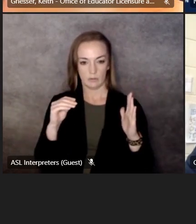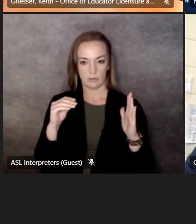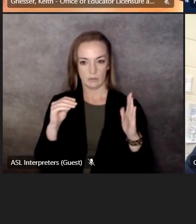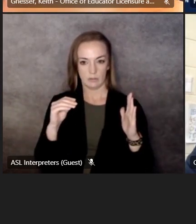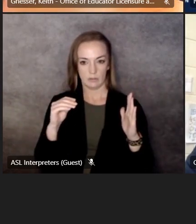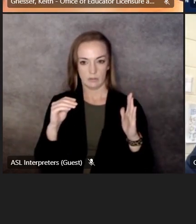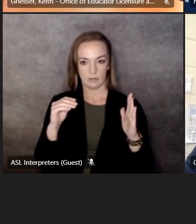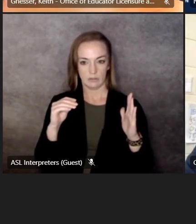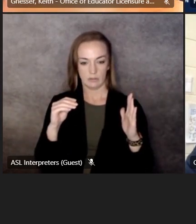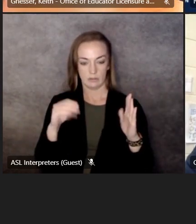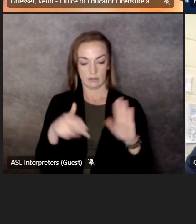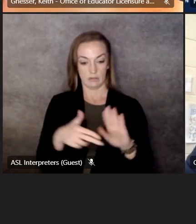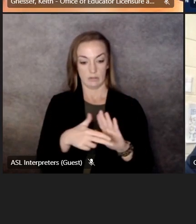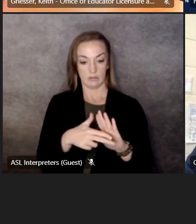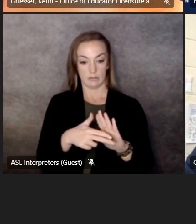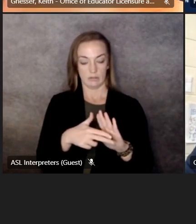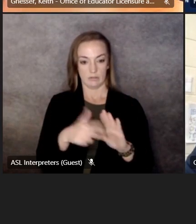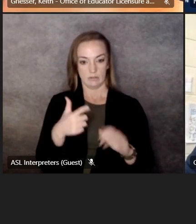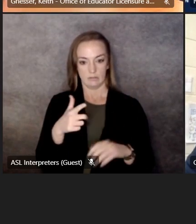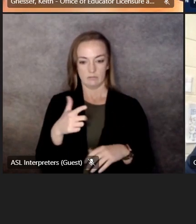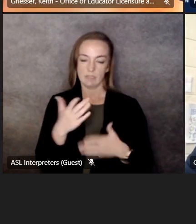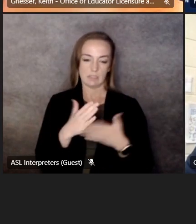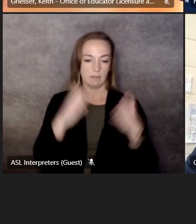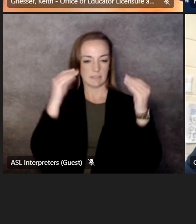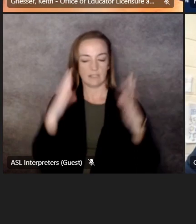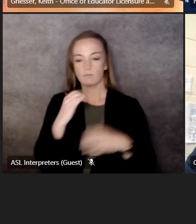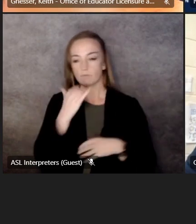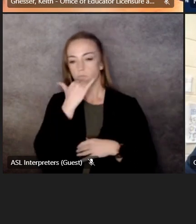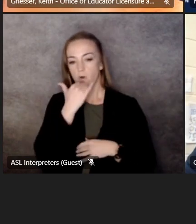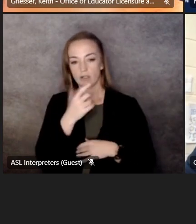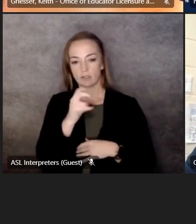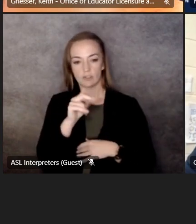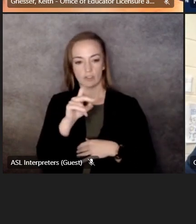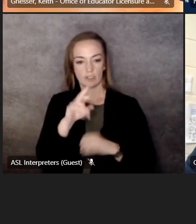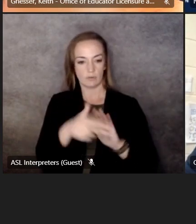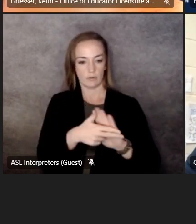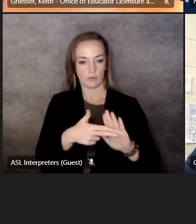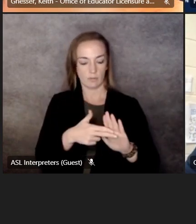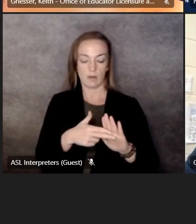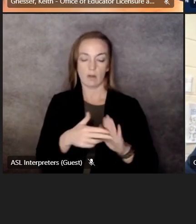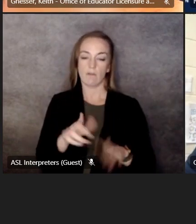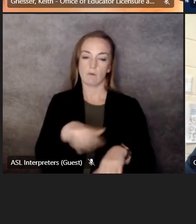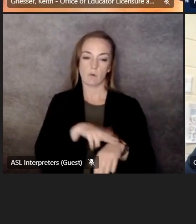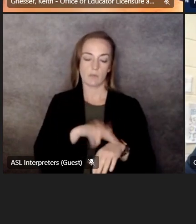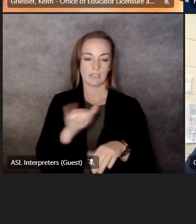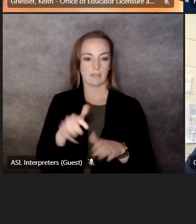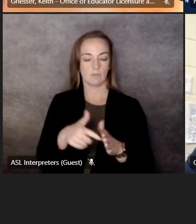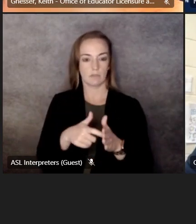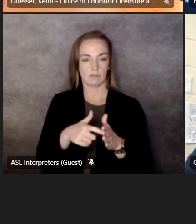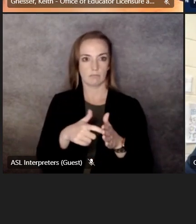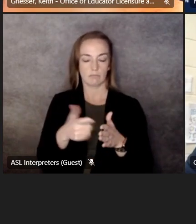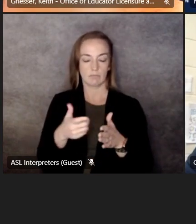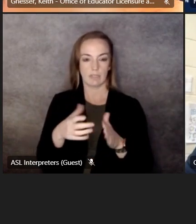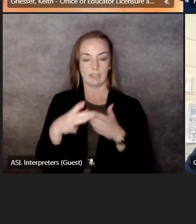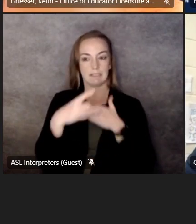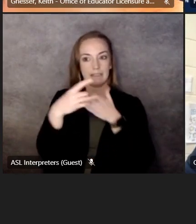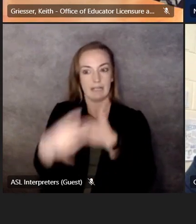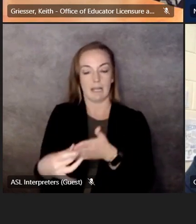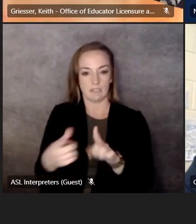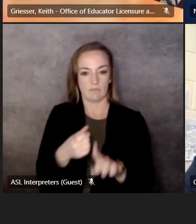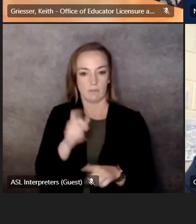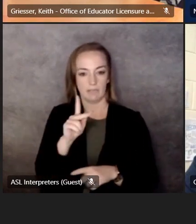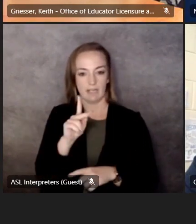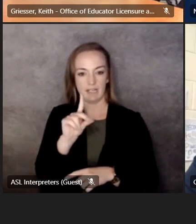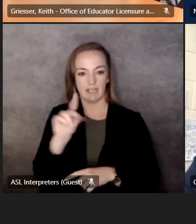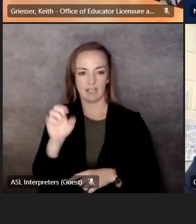trans students. Of course, that counters the guidance that we've issued from KDE on this. Guidance isn't required. It's just what we recommend that you do. And the reason